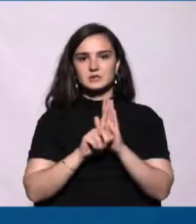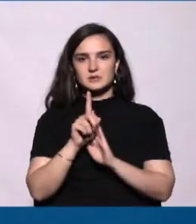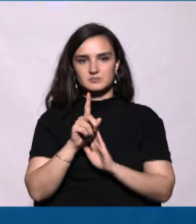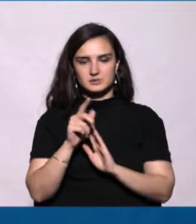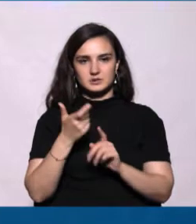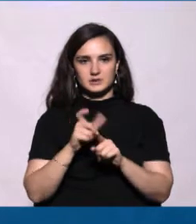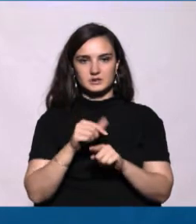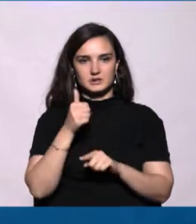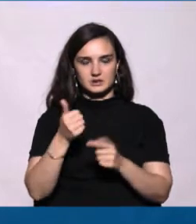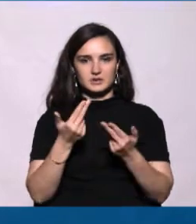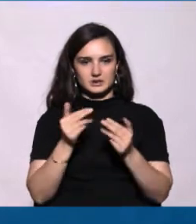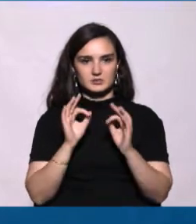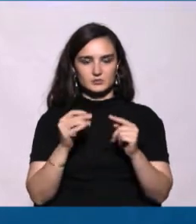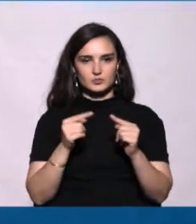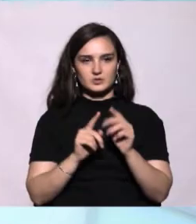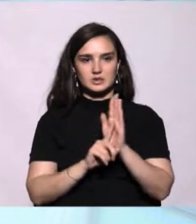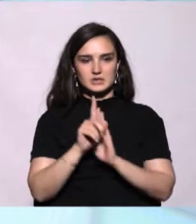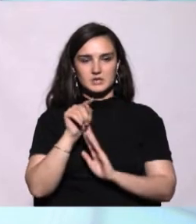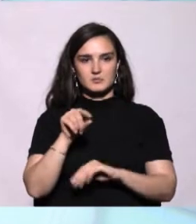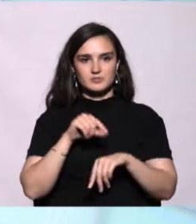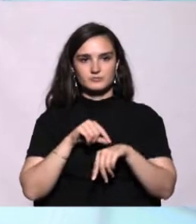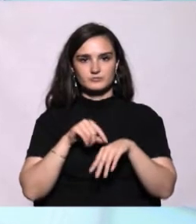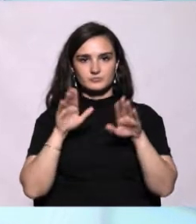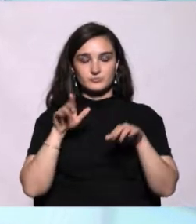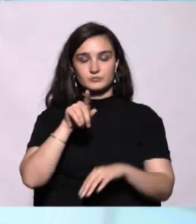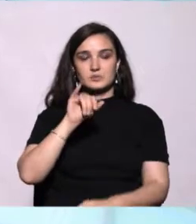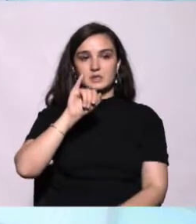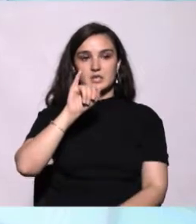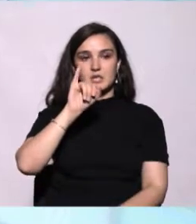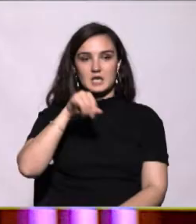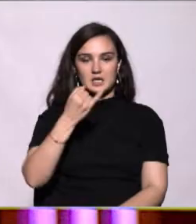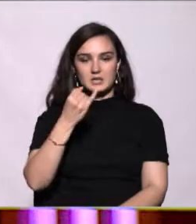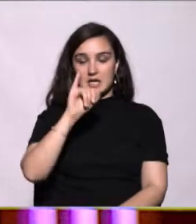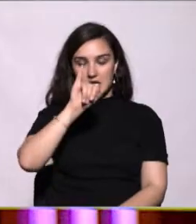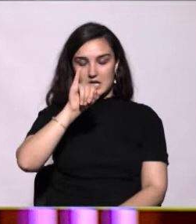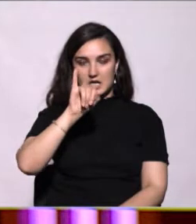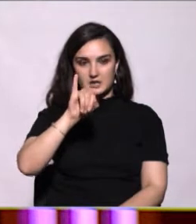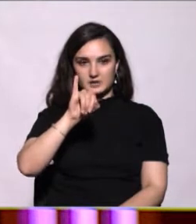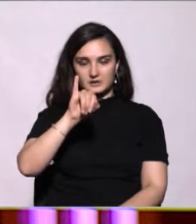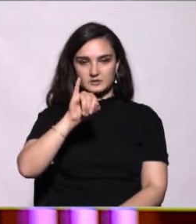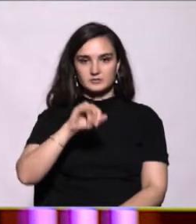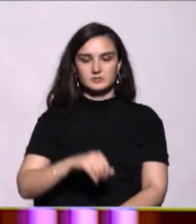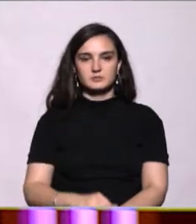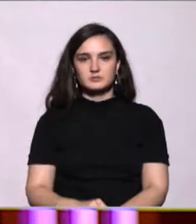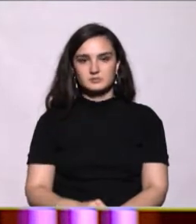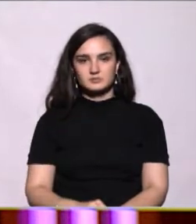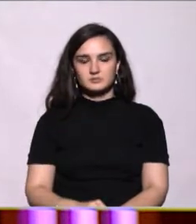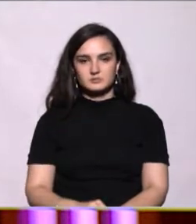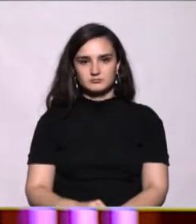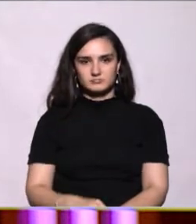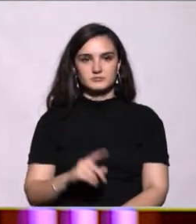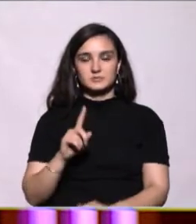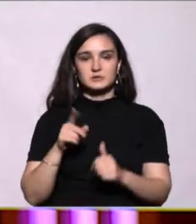Great job. That's right. It starts with an I. Last word. Last word.